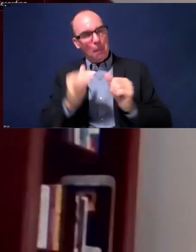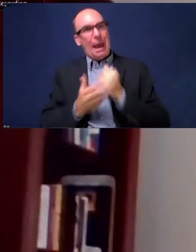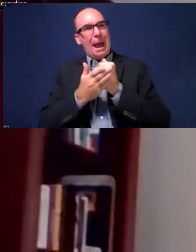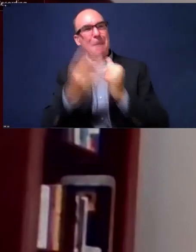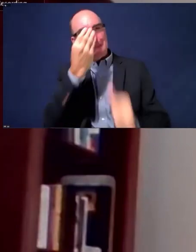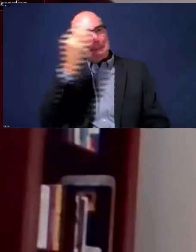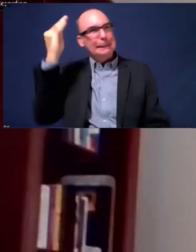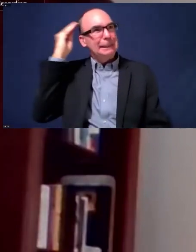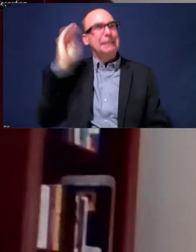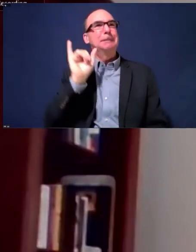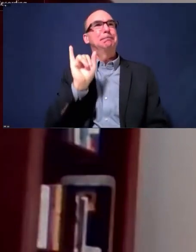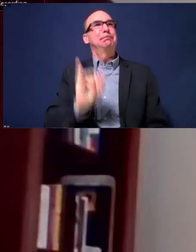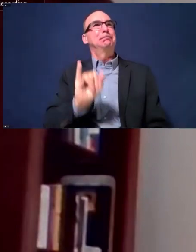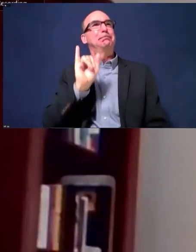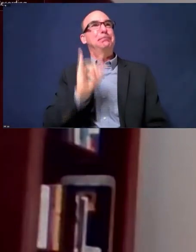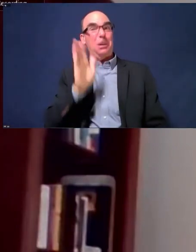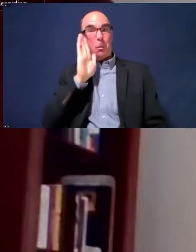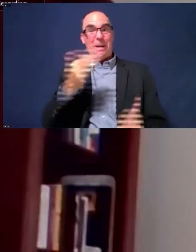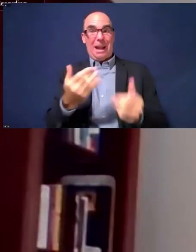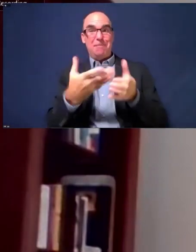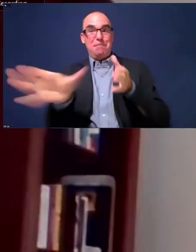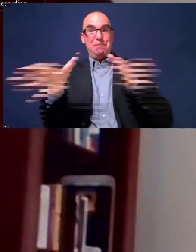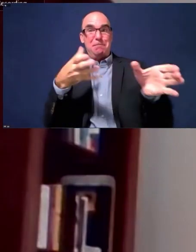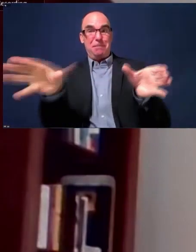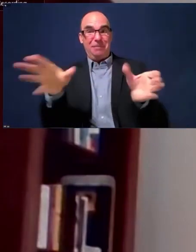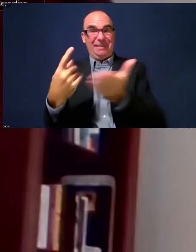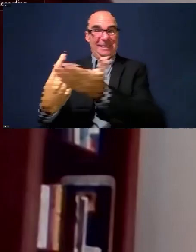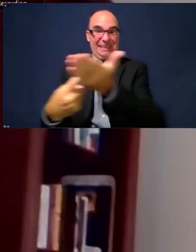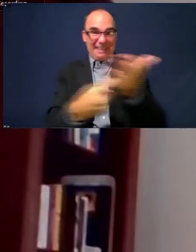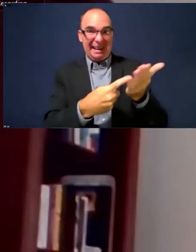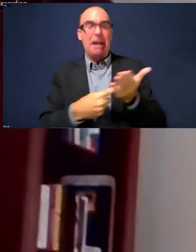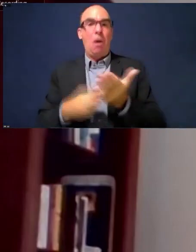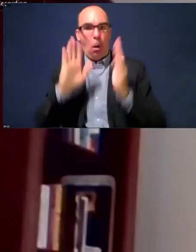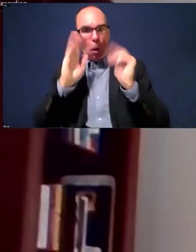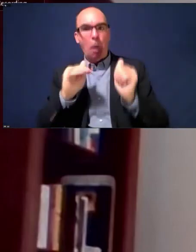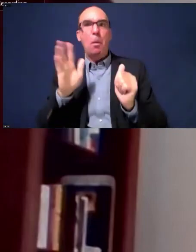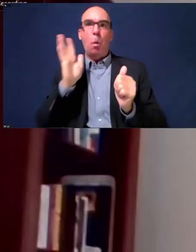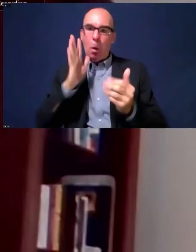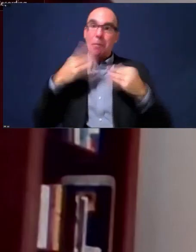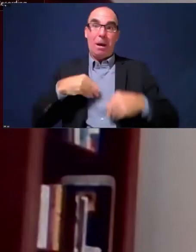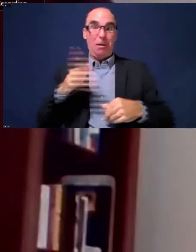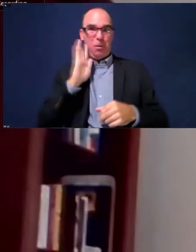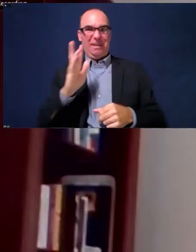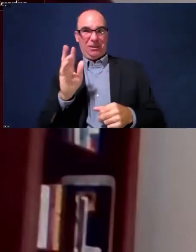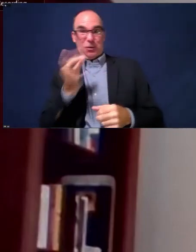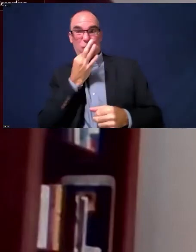discussion. And that's where we will be moving now, to the concurrent sessions. I will see you there.